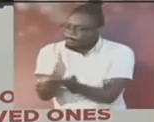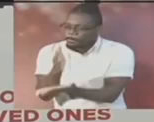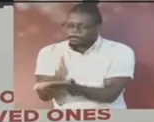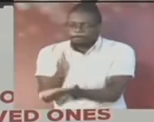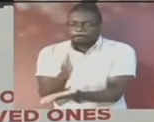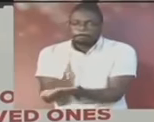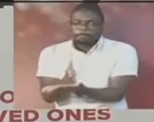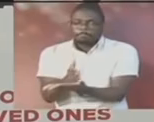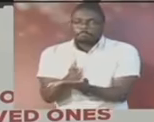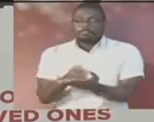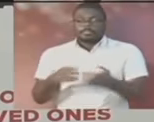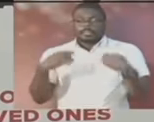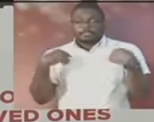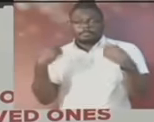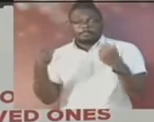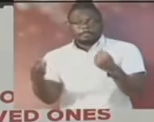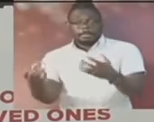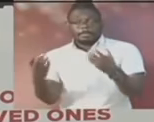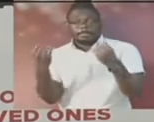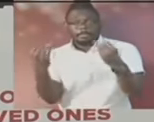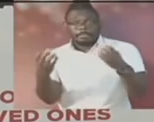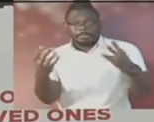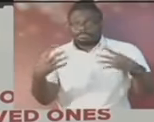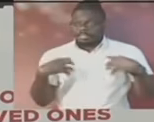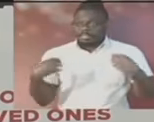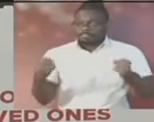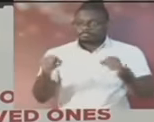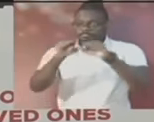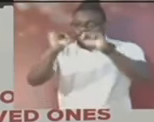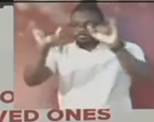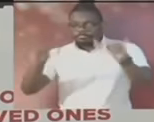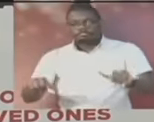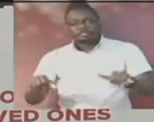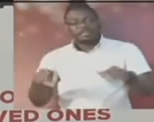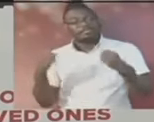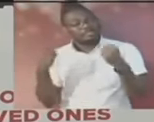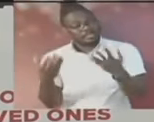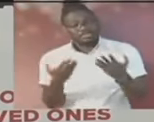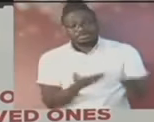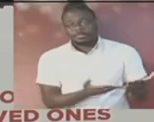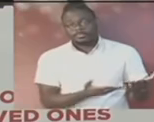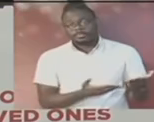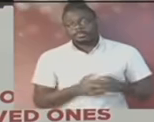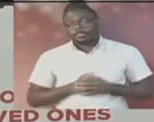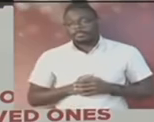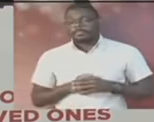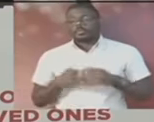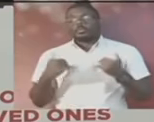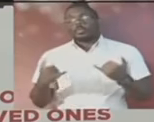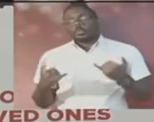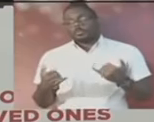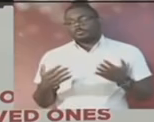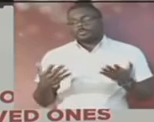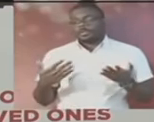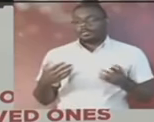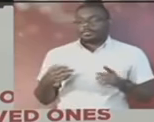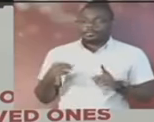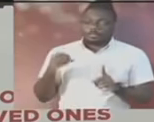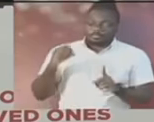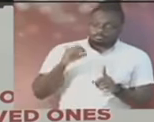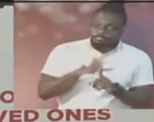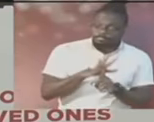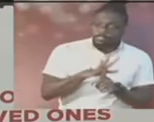to our health system, and it may impact on the treatment of your relatives. Please note, and